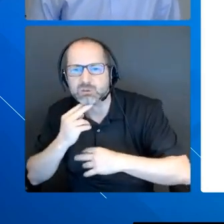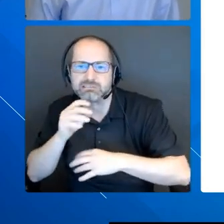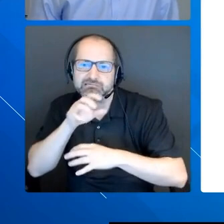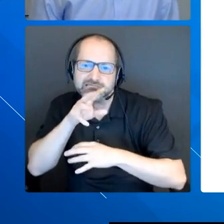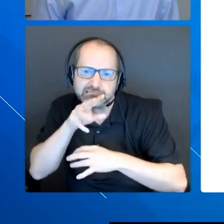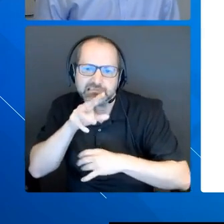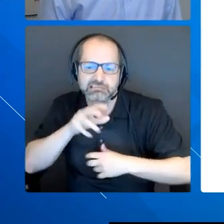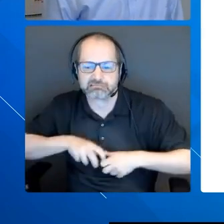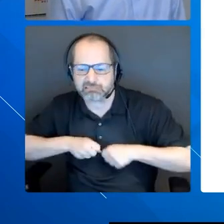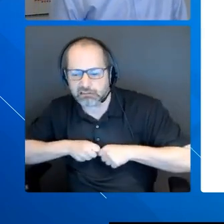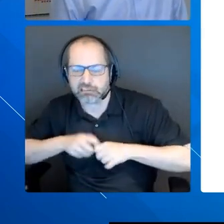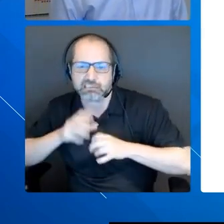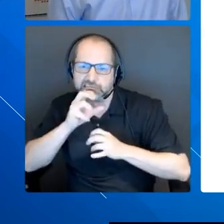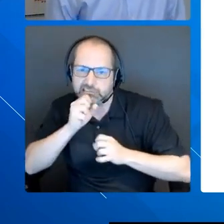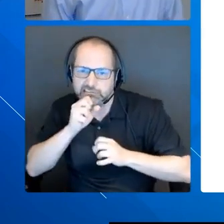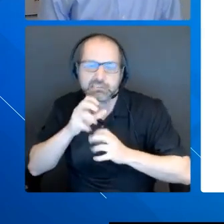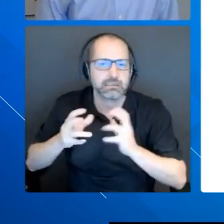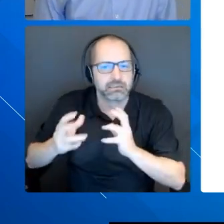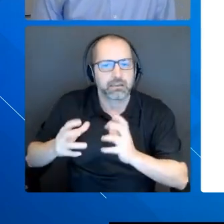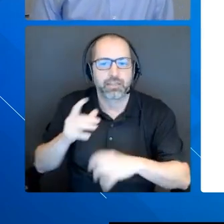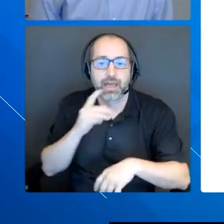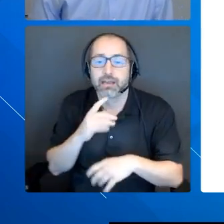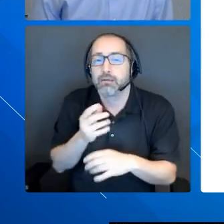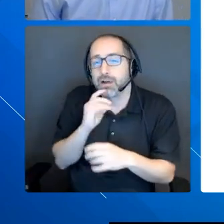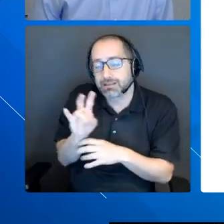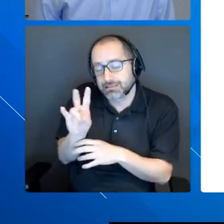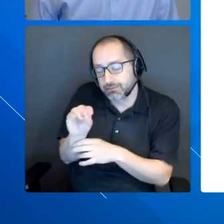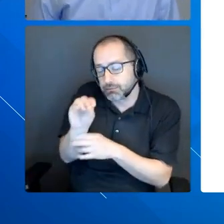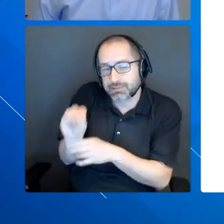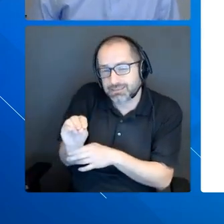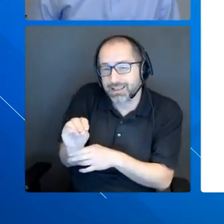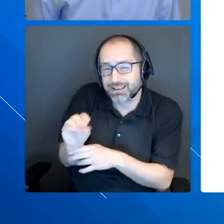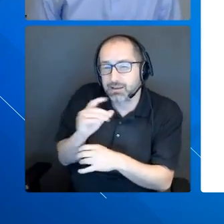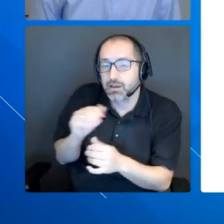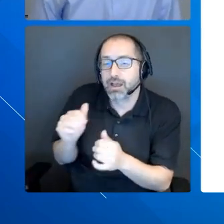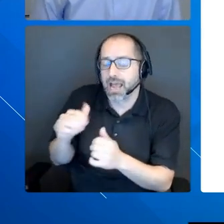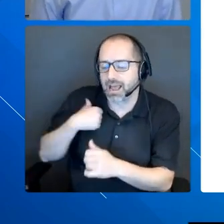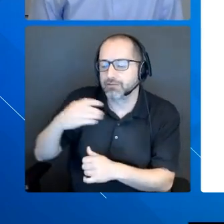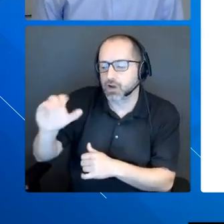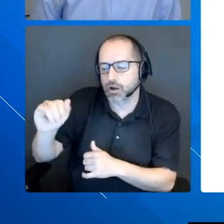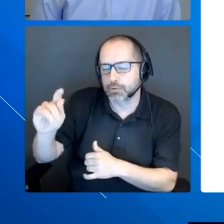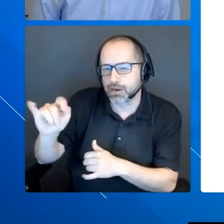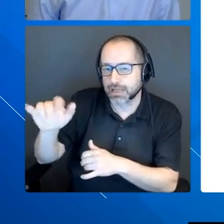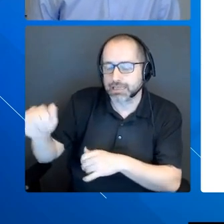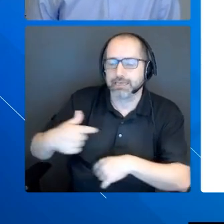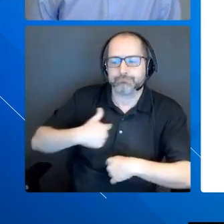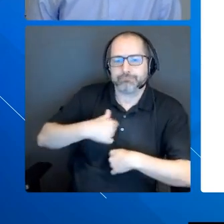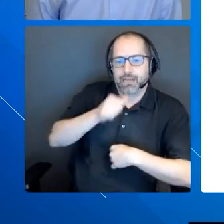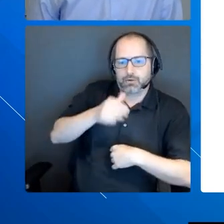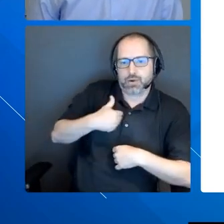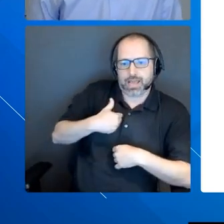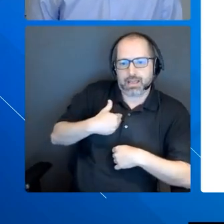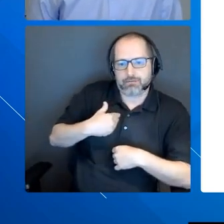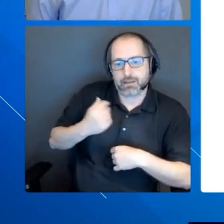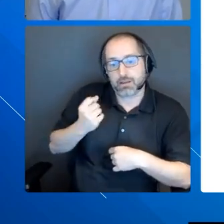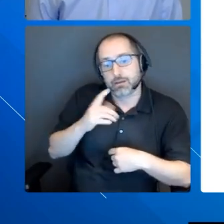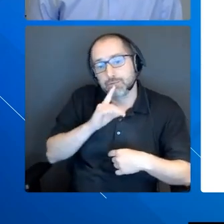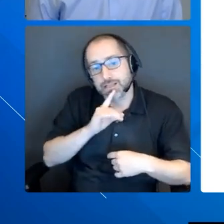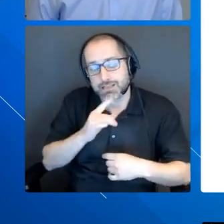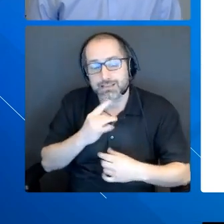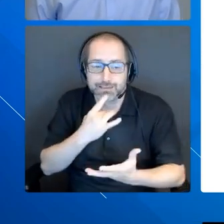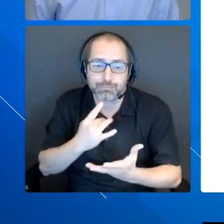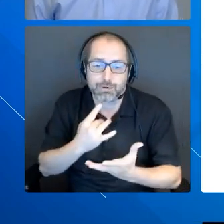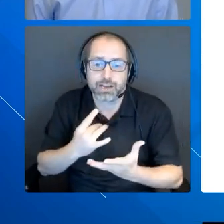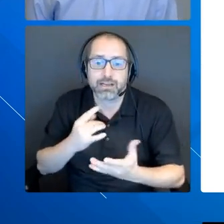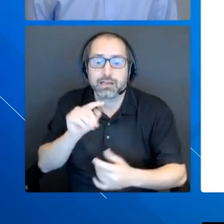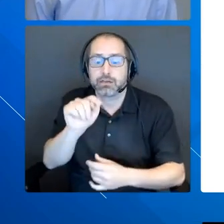language. Only about 10% of people with Tourette's actually have coprolalia. I do not. Rather disappointingly, Tourette's has the